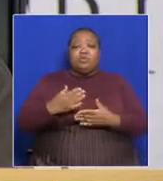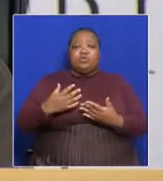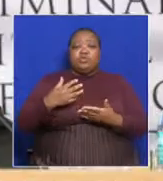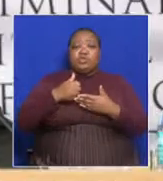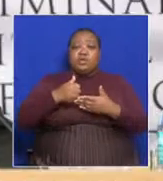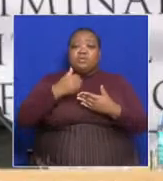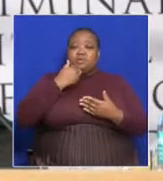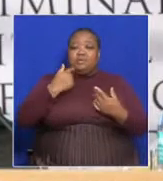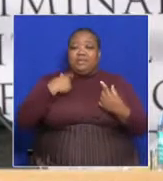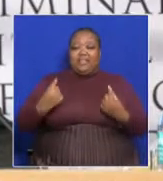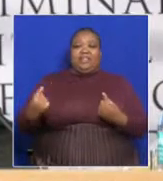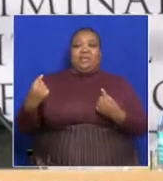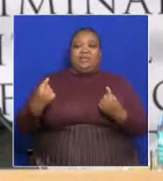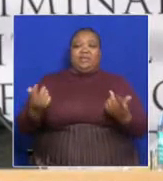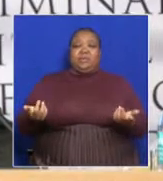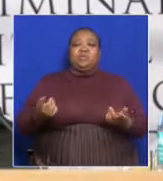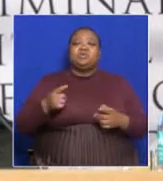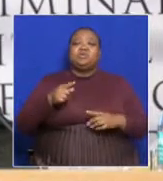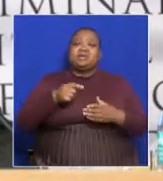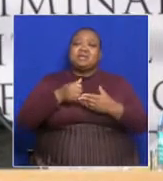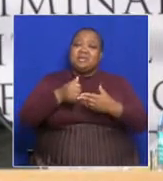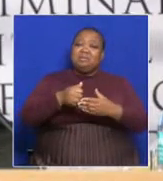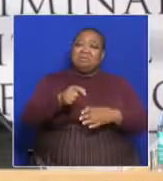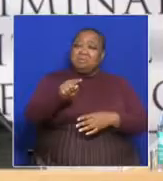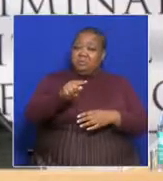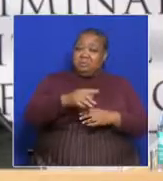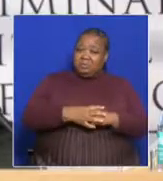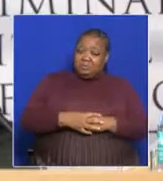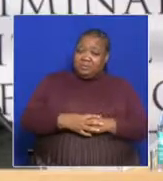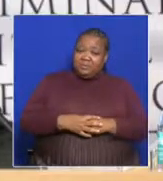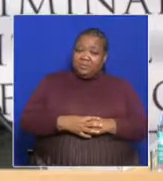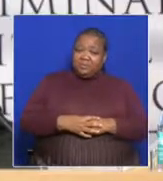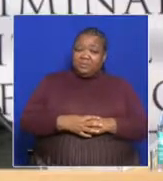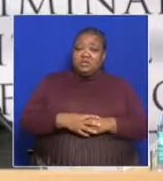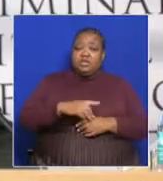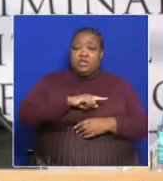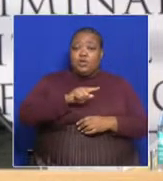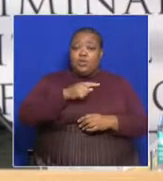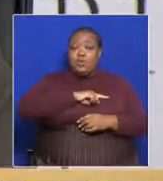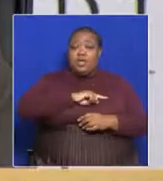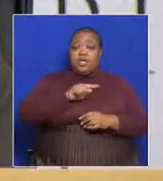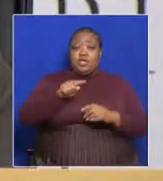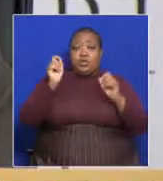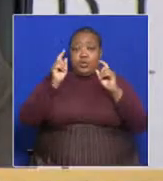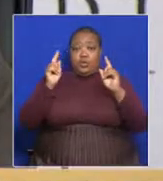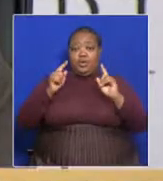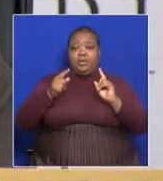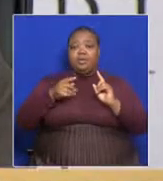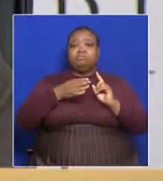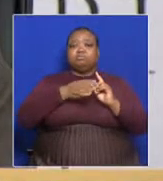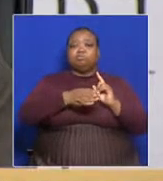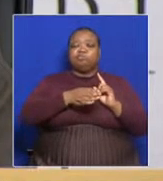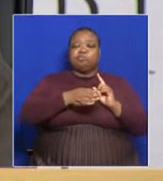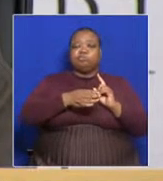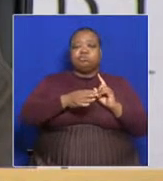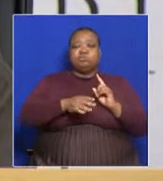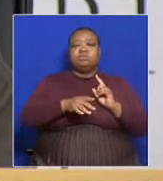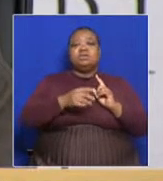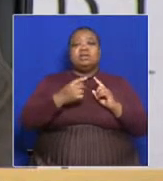It benefits you because you are aware that your presence on the pier that day, the